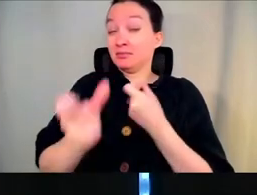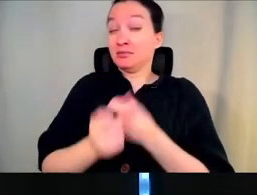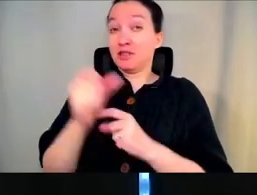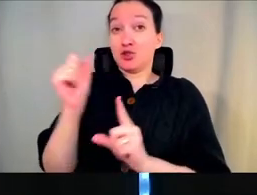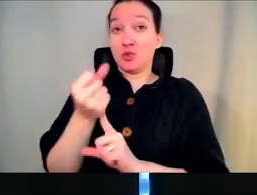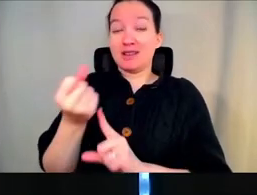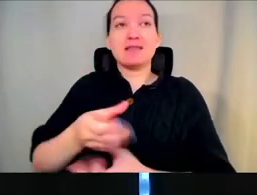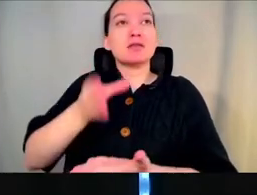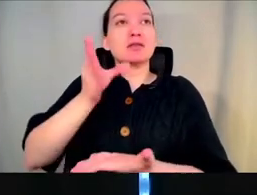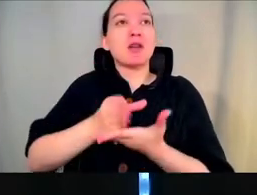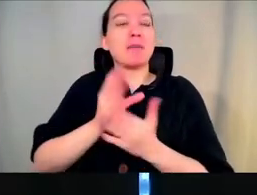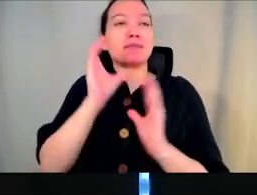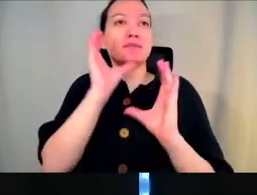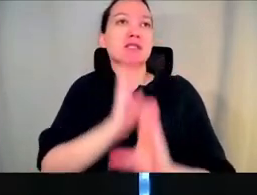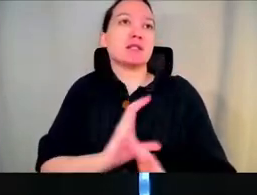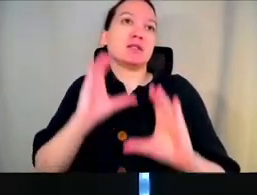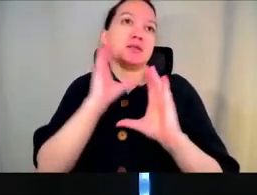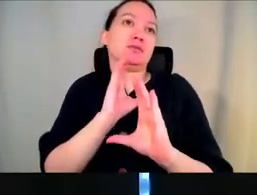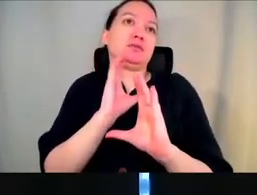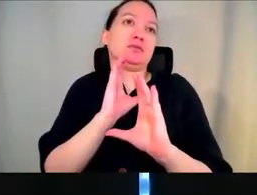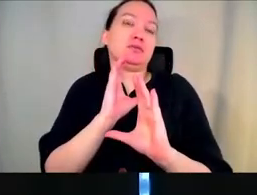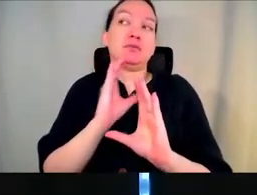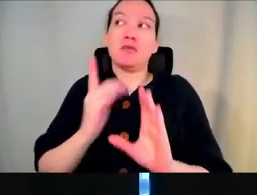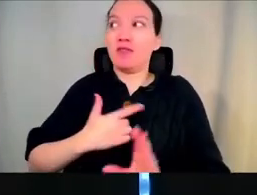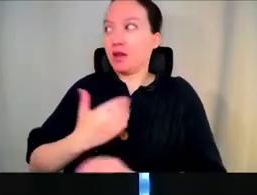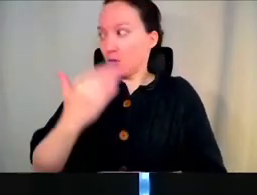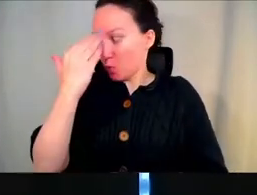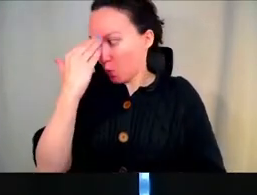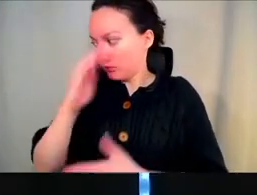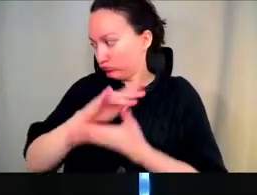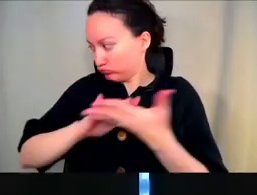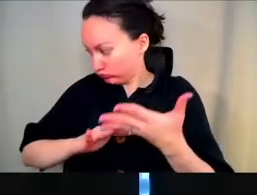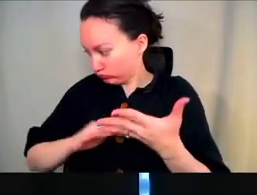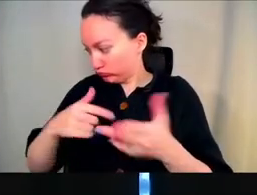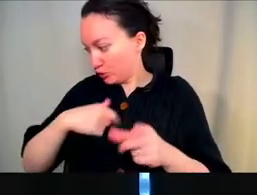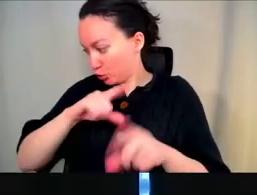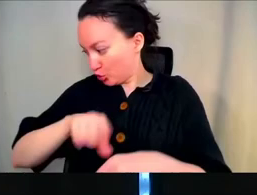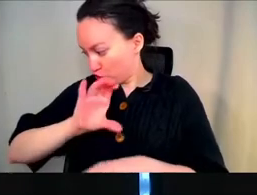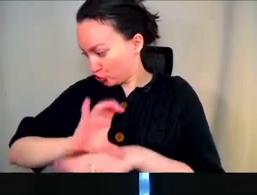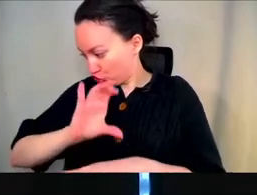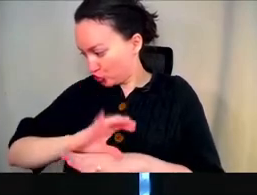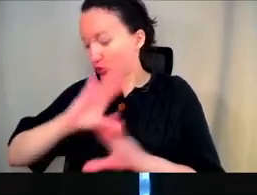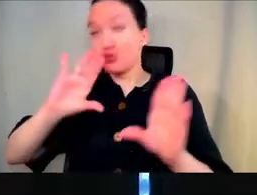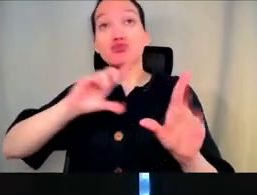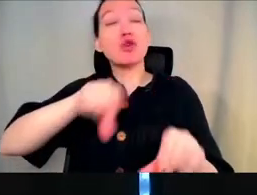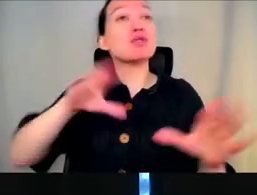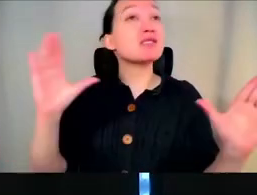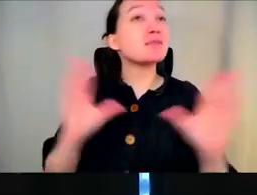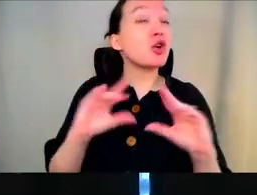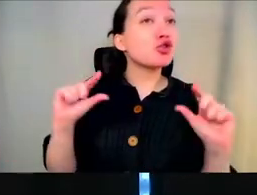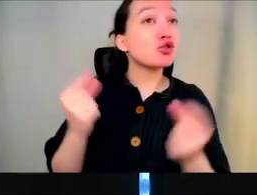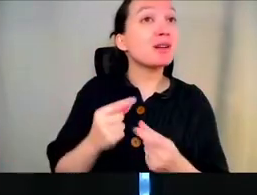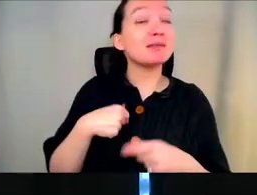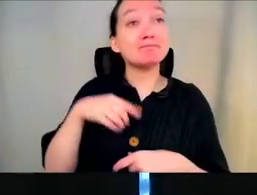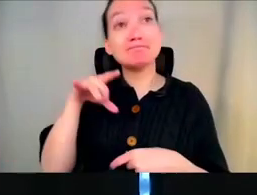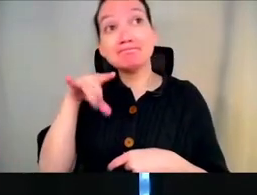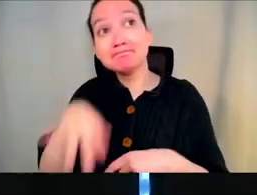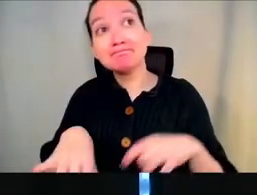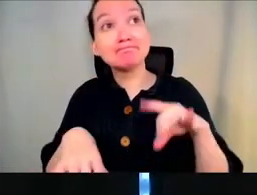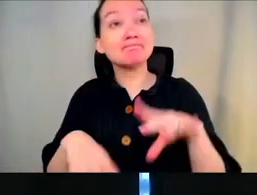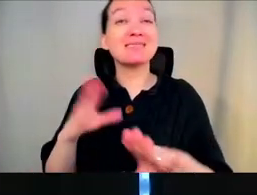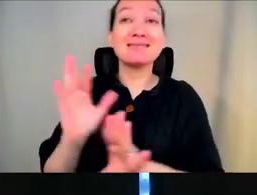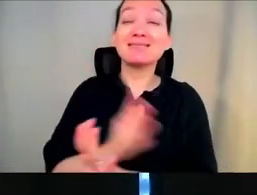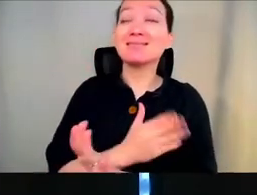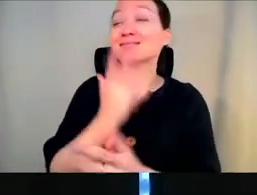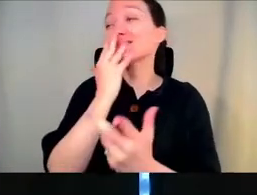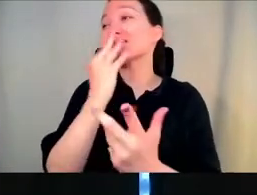stop seeking. Yeah. We start just, okay, I feel like I know some things. And I go to church, I go to small group, I contribute, I sing, I do